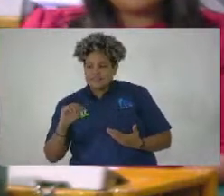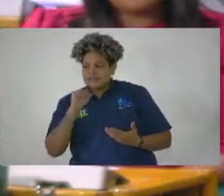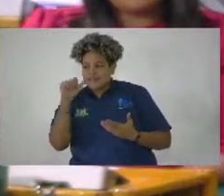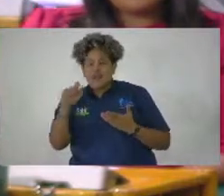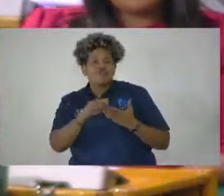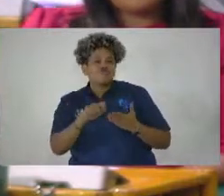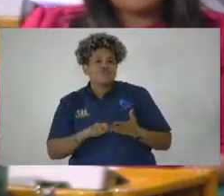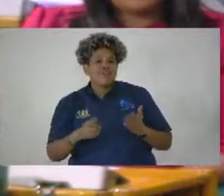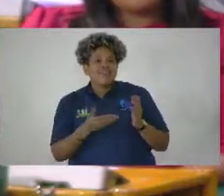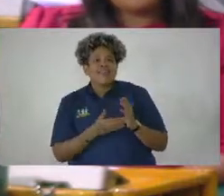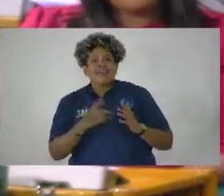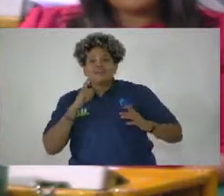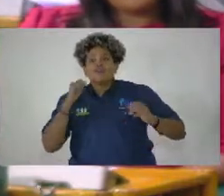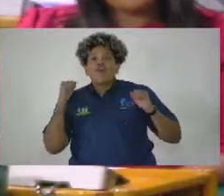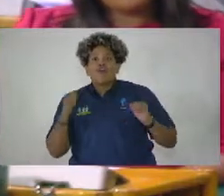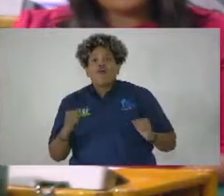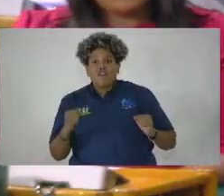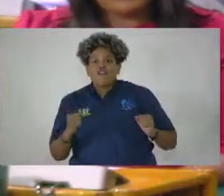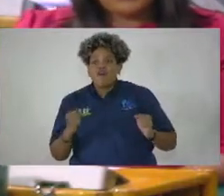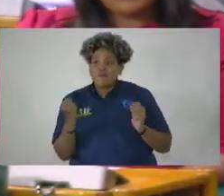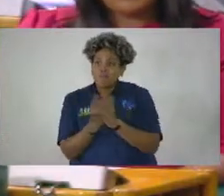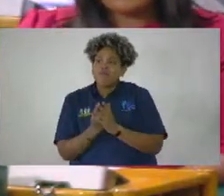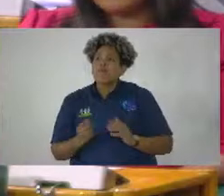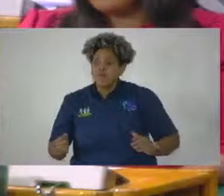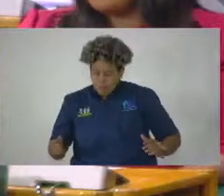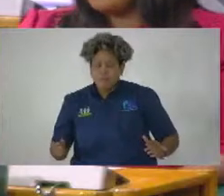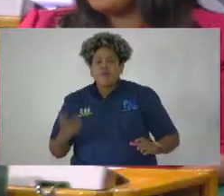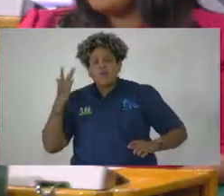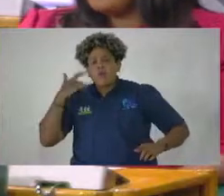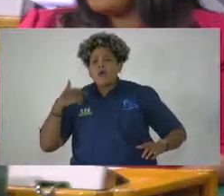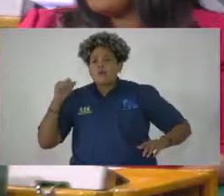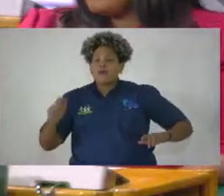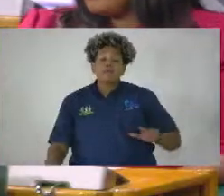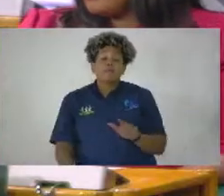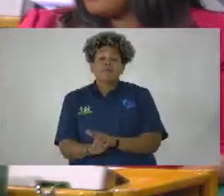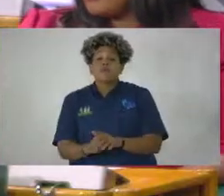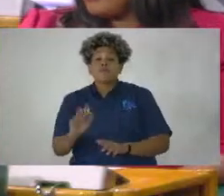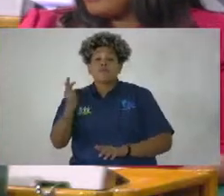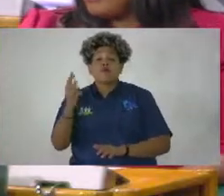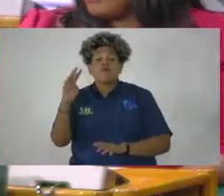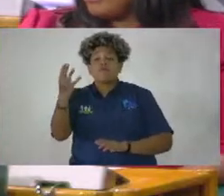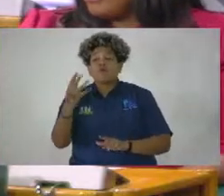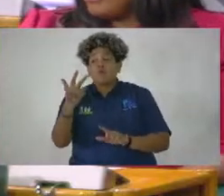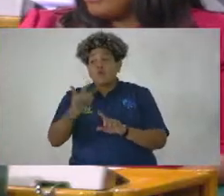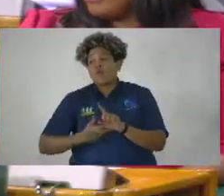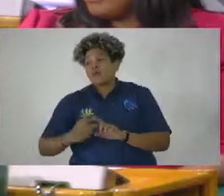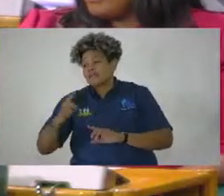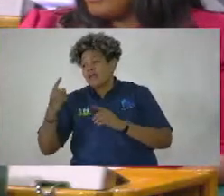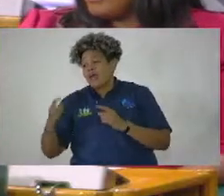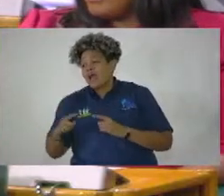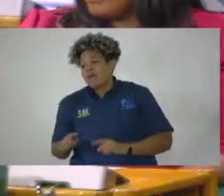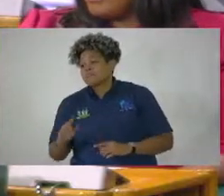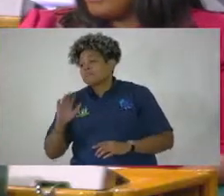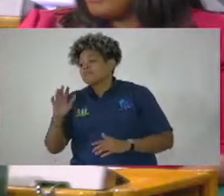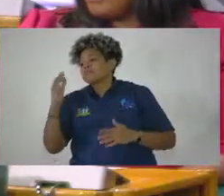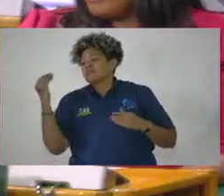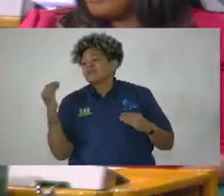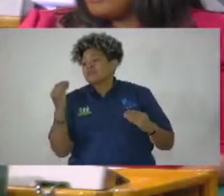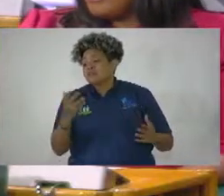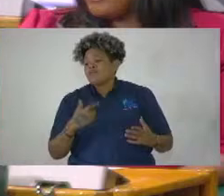in stone, because we can have a resurgent third and fourth quarter that brings